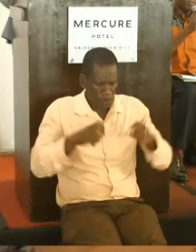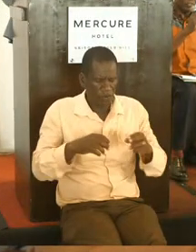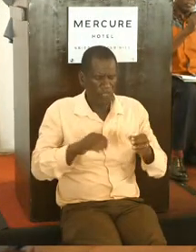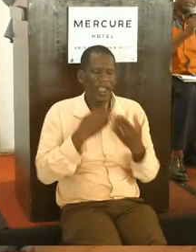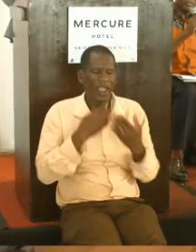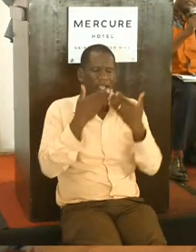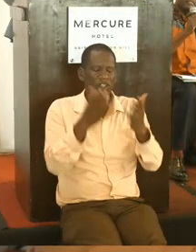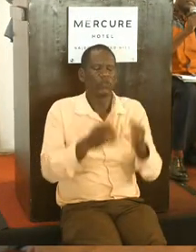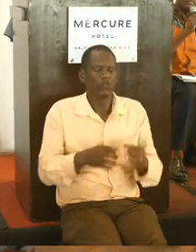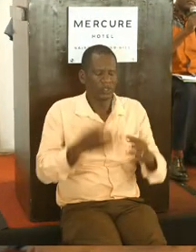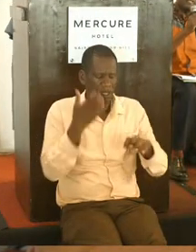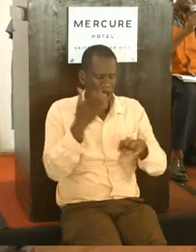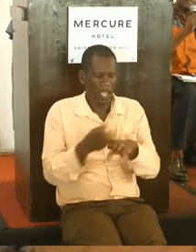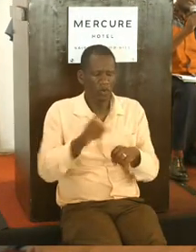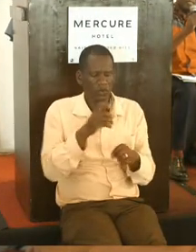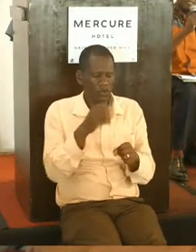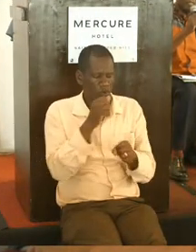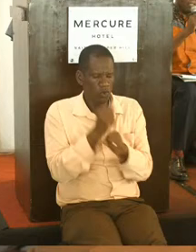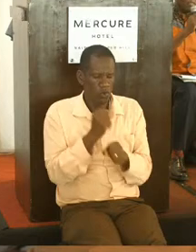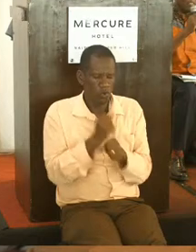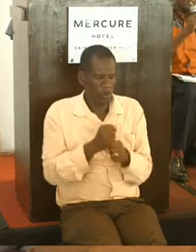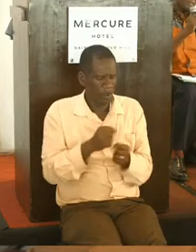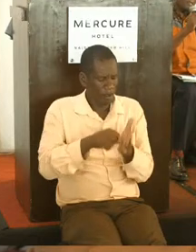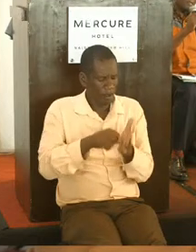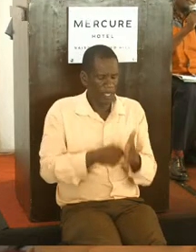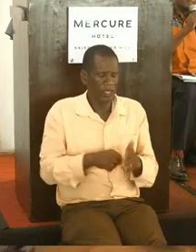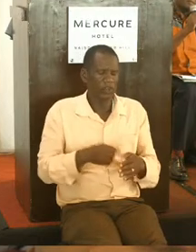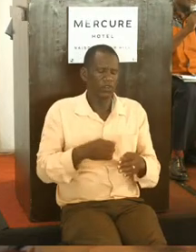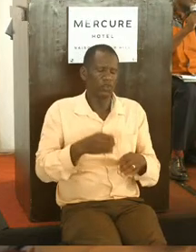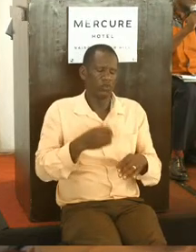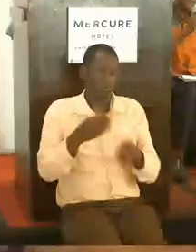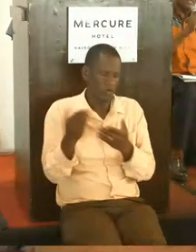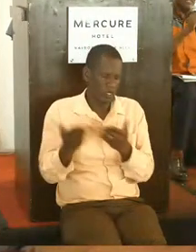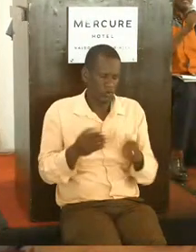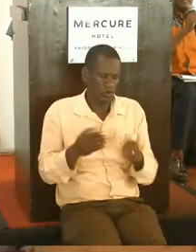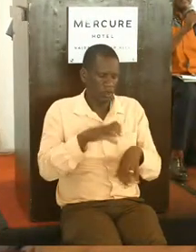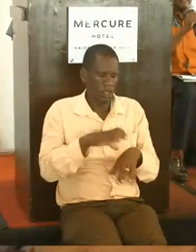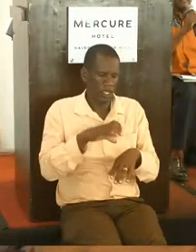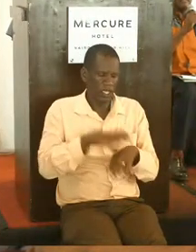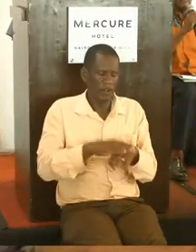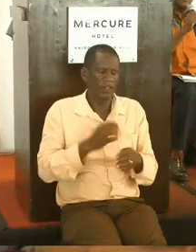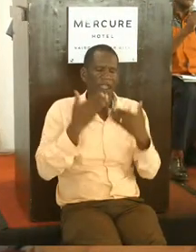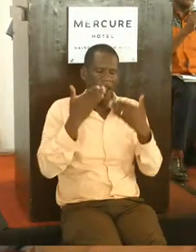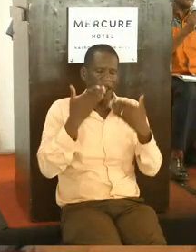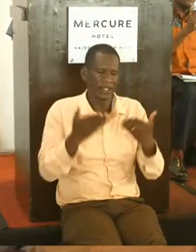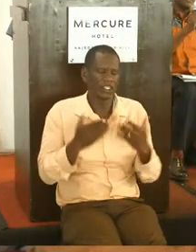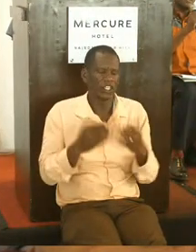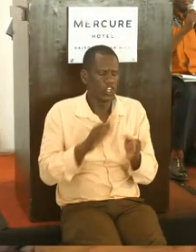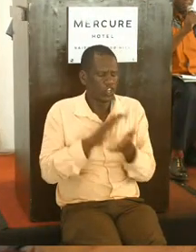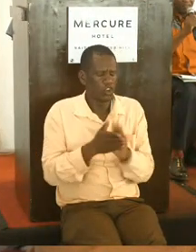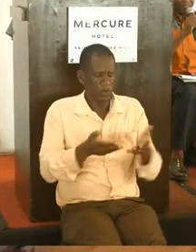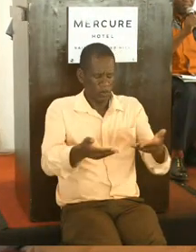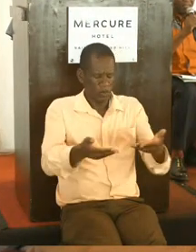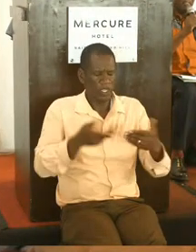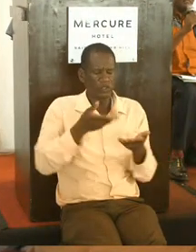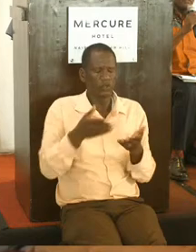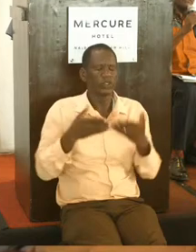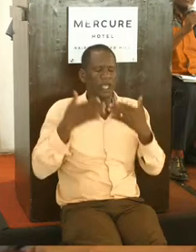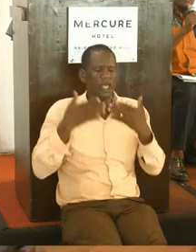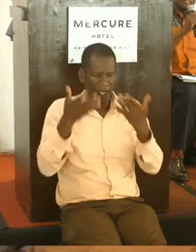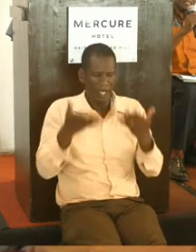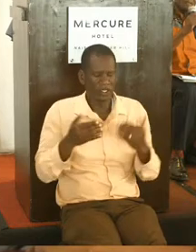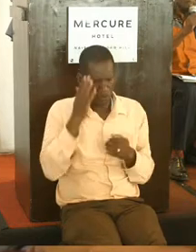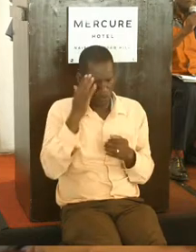those difficult questions working working hard to get the answers we have to work to get the answers because nobody will give us those answers